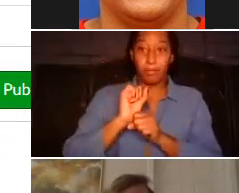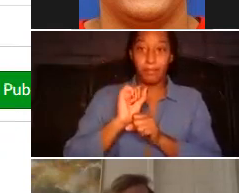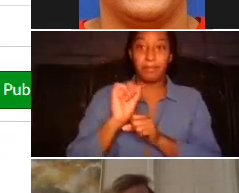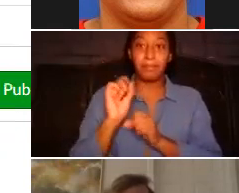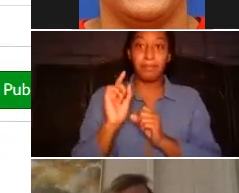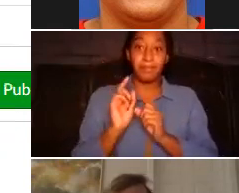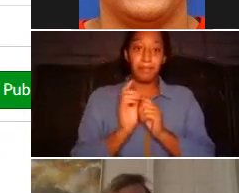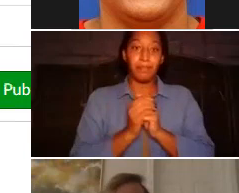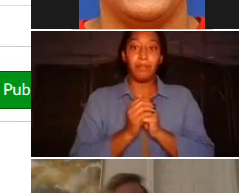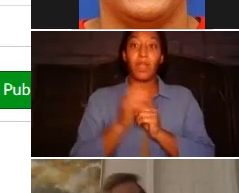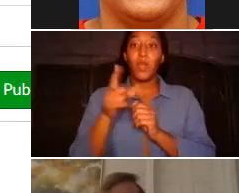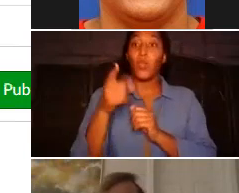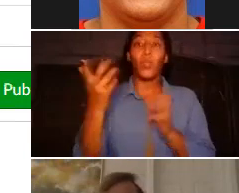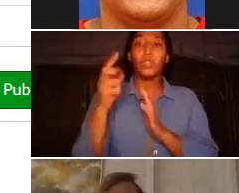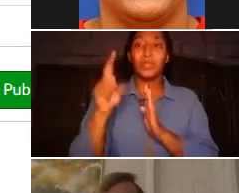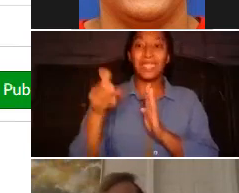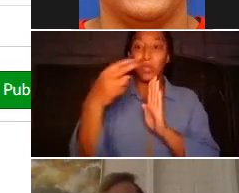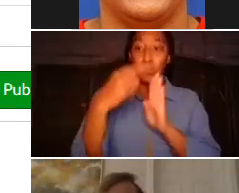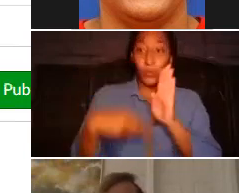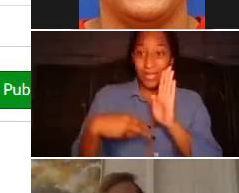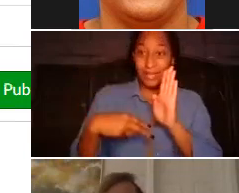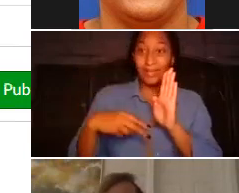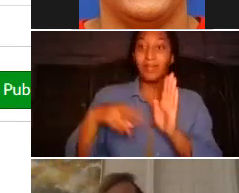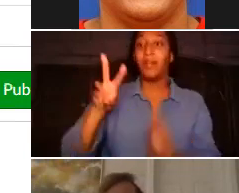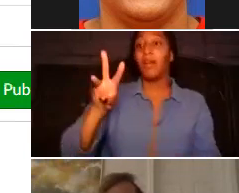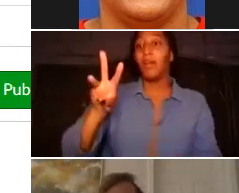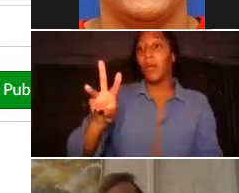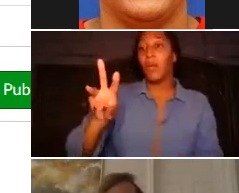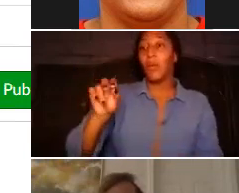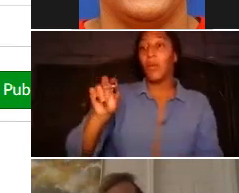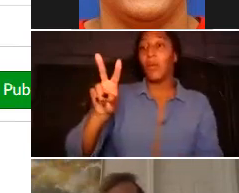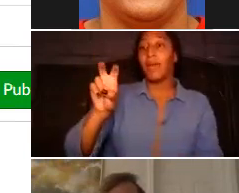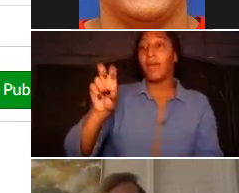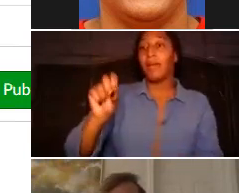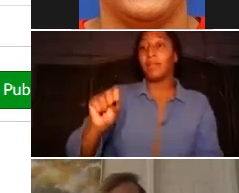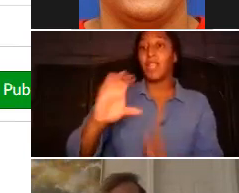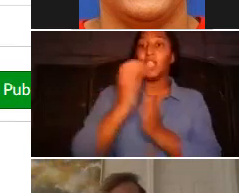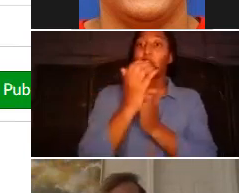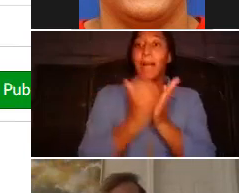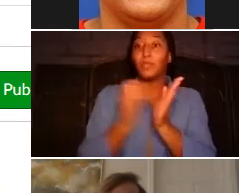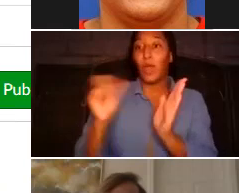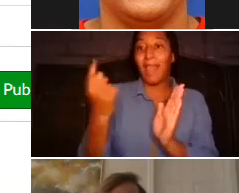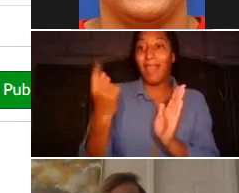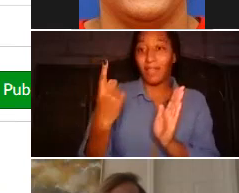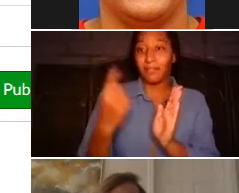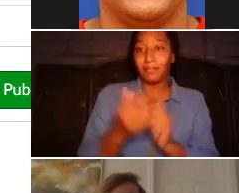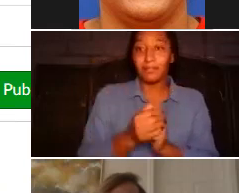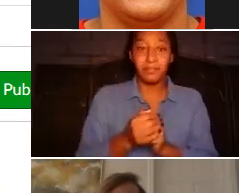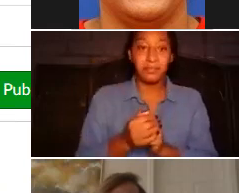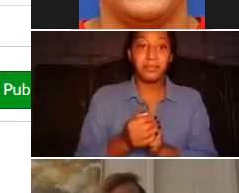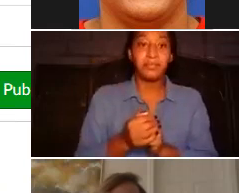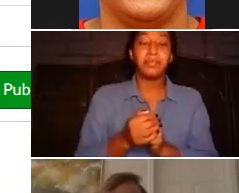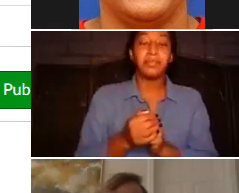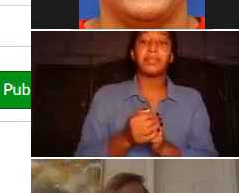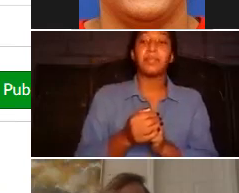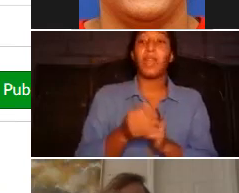regarding waves. So you can see that chapter 11 in the textbook deals with waves. Remember, the textbook is a resource